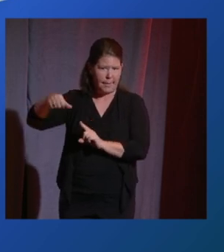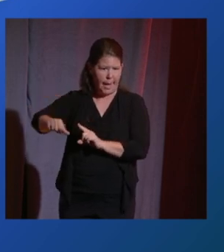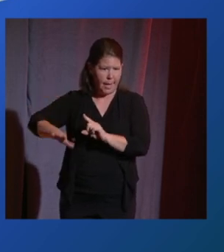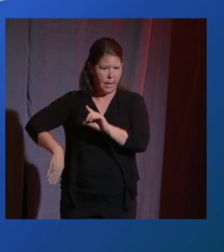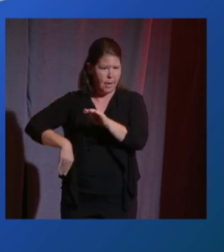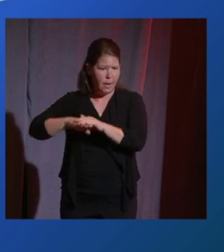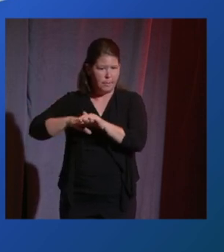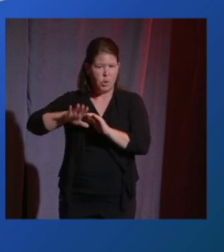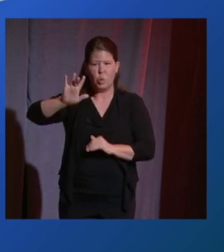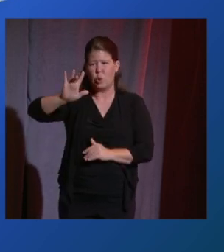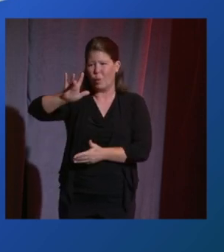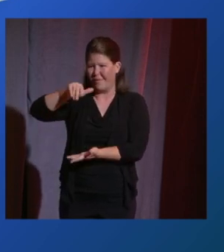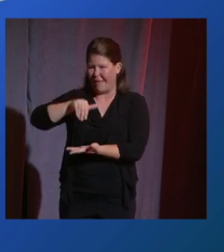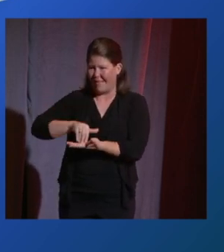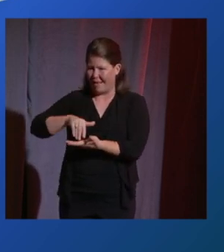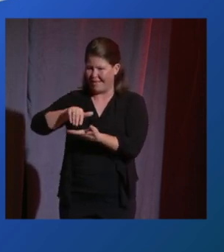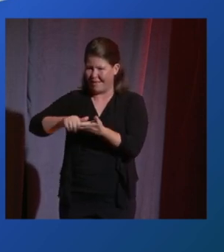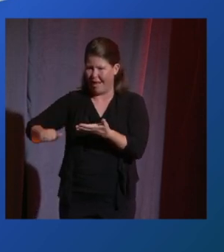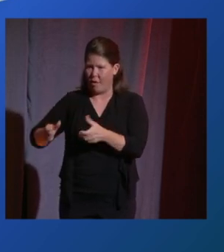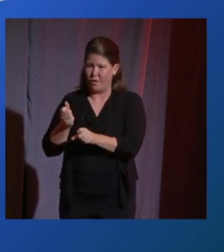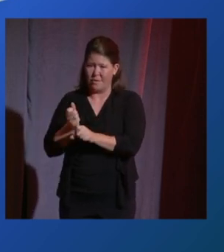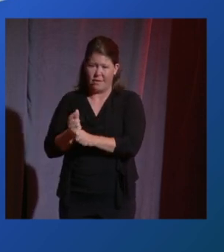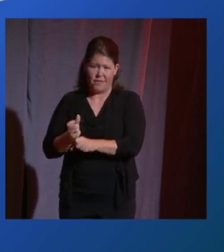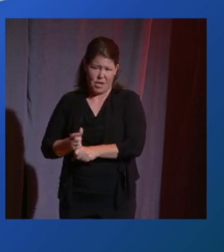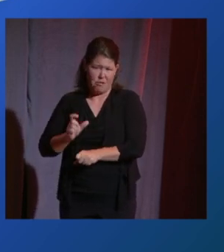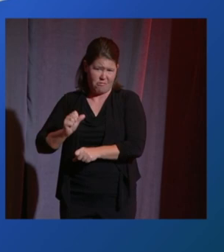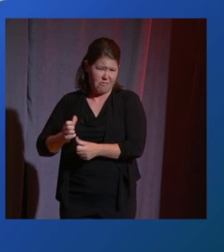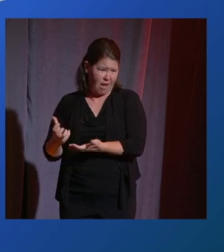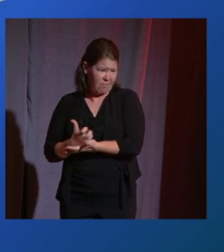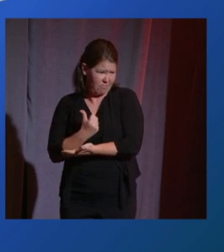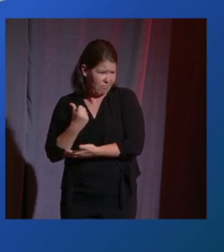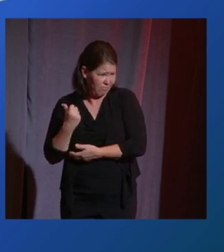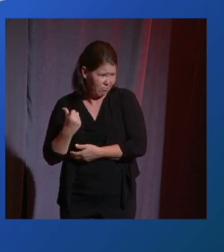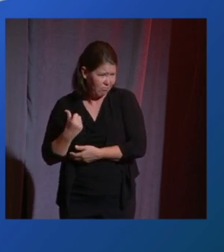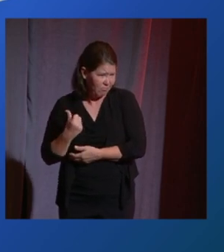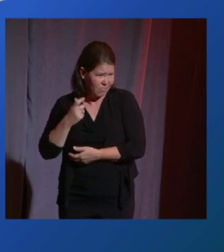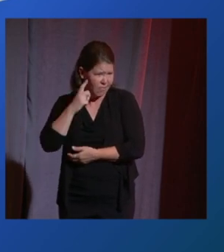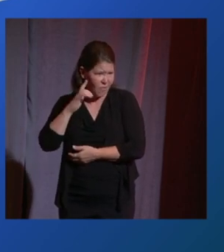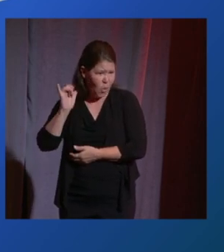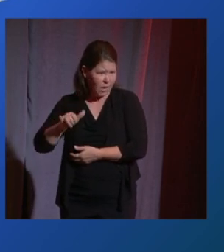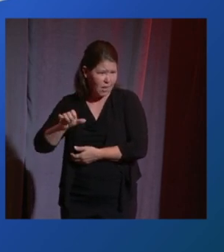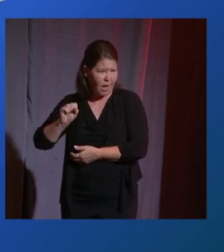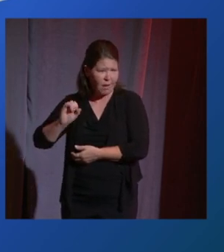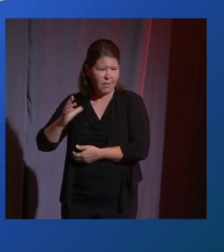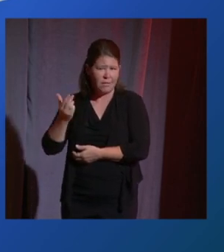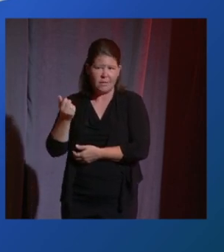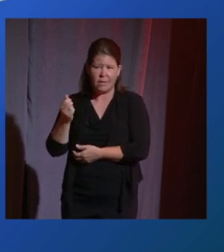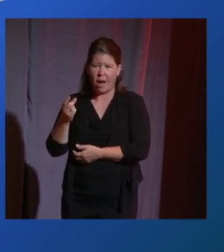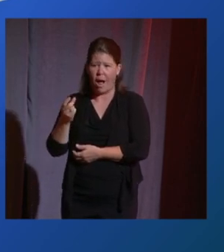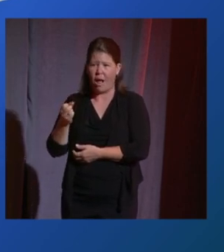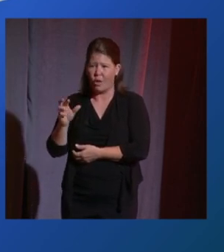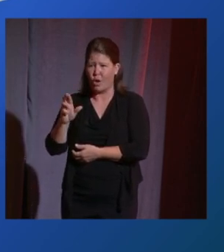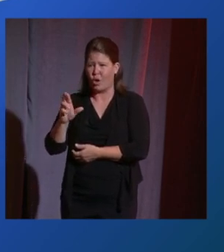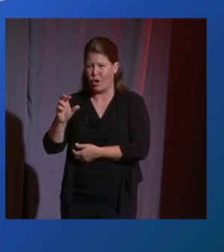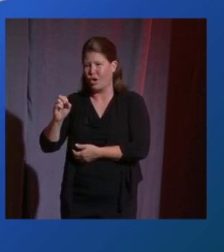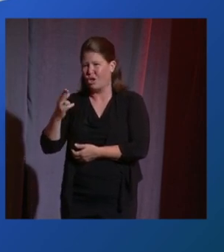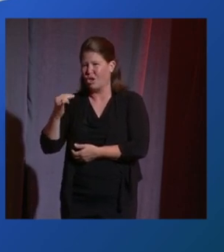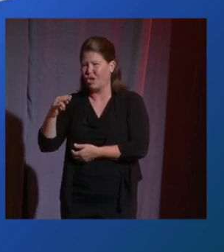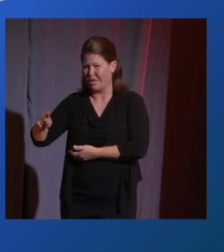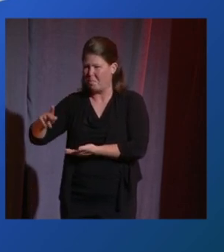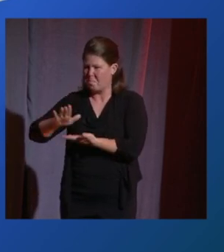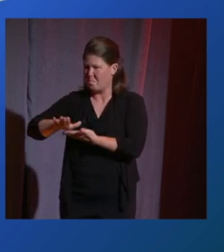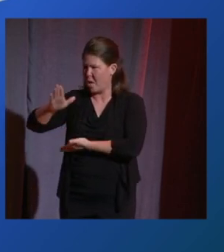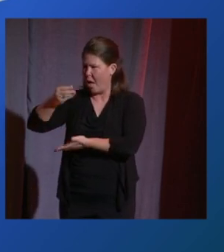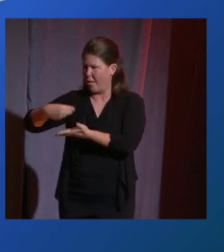$225,000 a year um and so that's for our uh for those scholarships uh that we have in place that we've gotten started we had